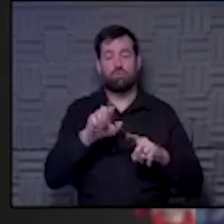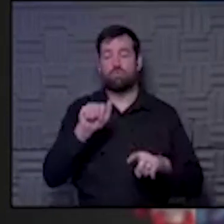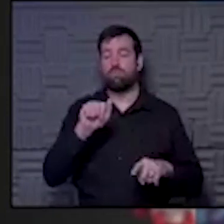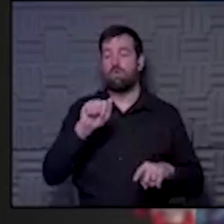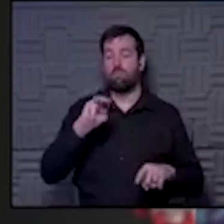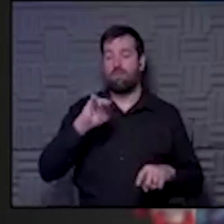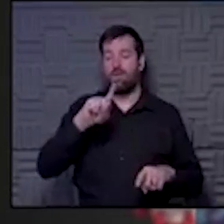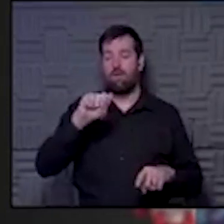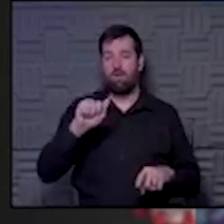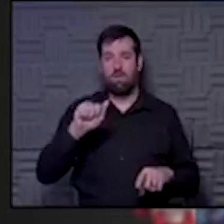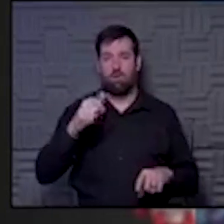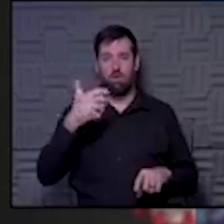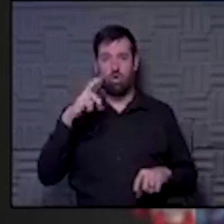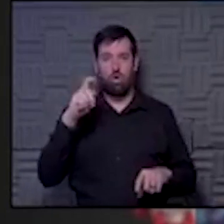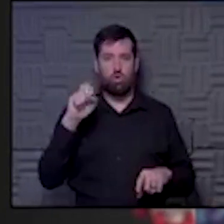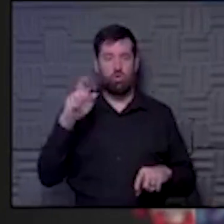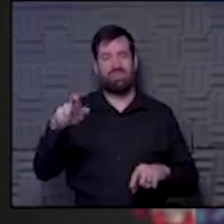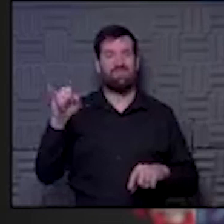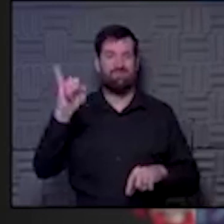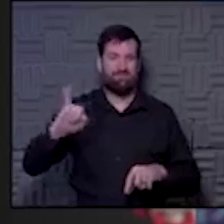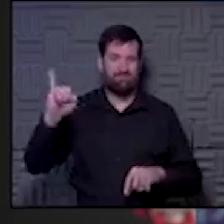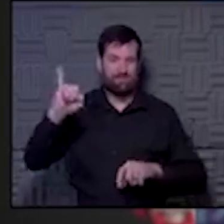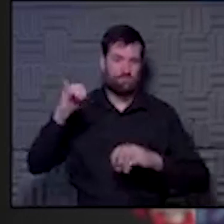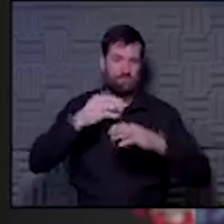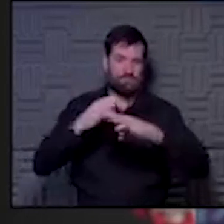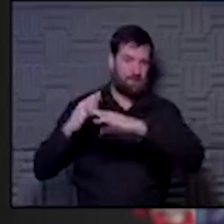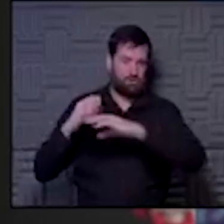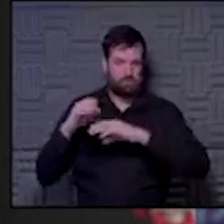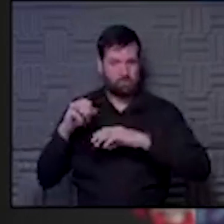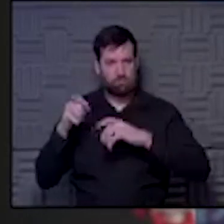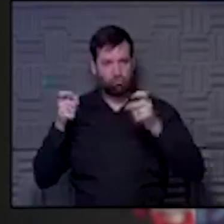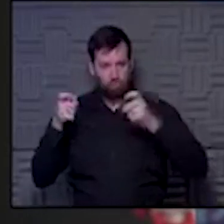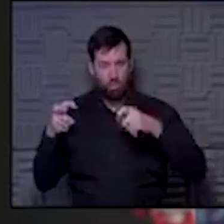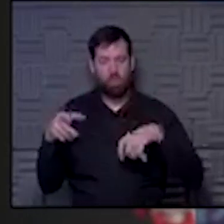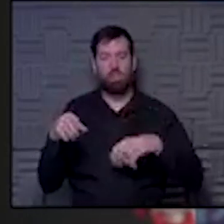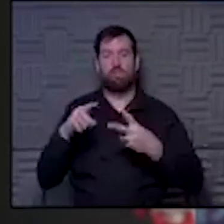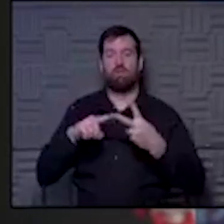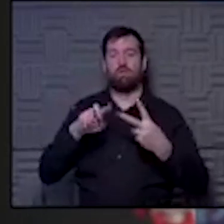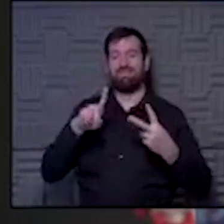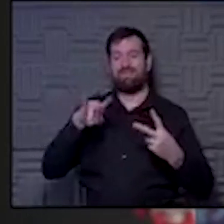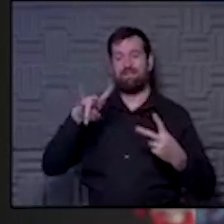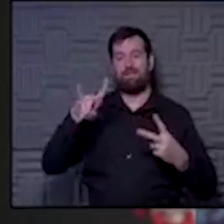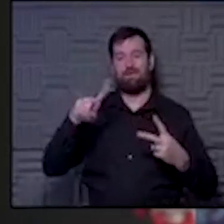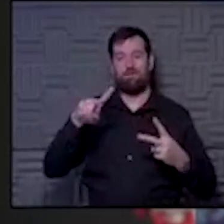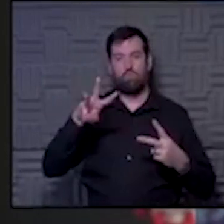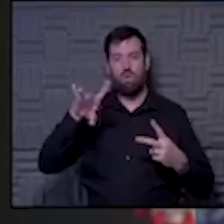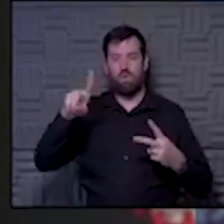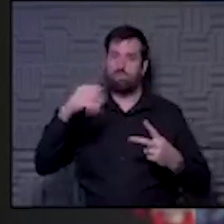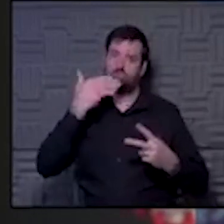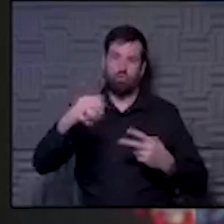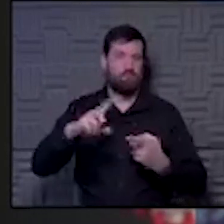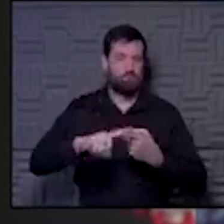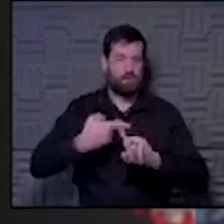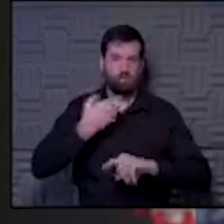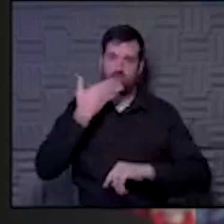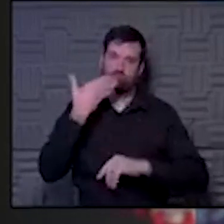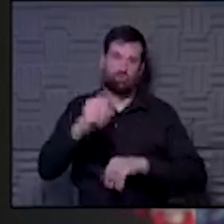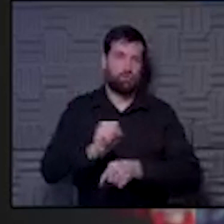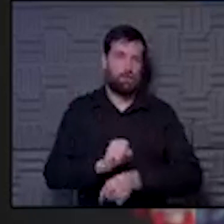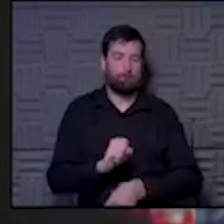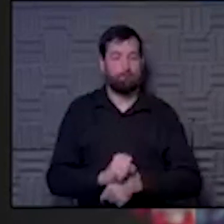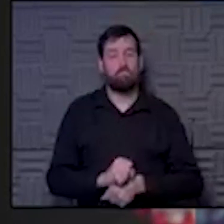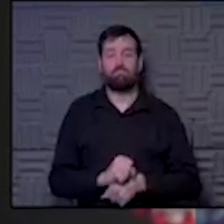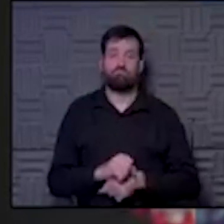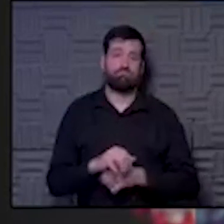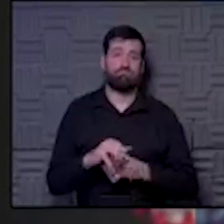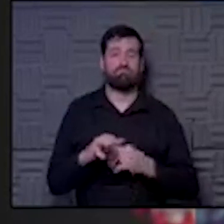Gartner, our Director of Infection Prevention and Control. She's been on the program before, does a great job. And David Wild, who is a good friend and does a great job as well, and loves